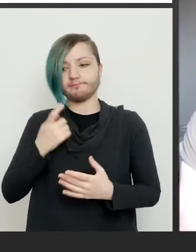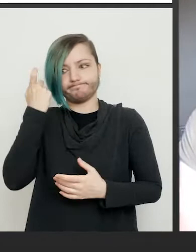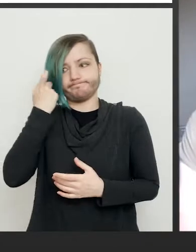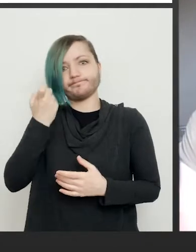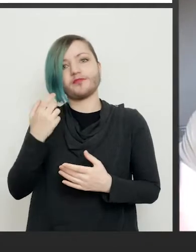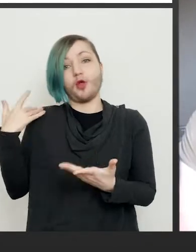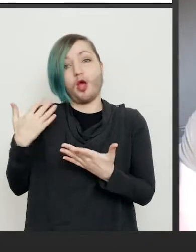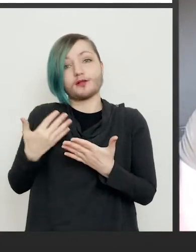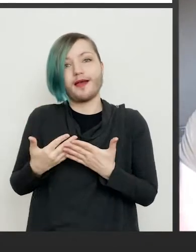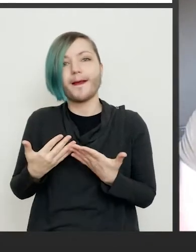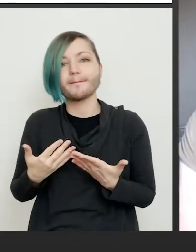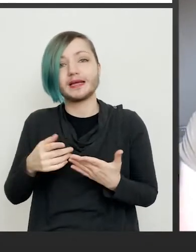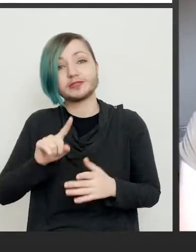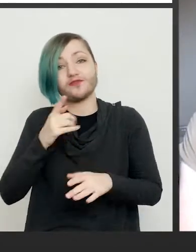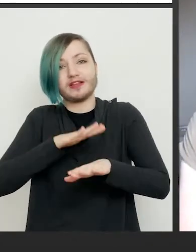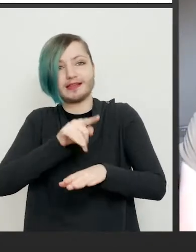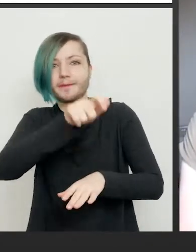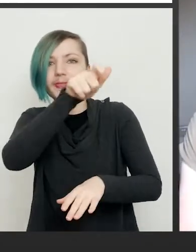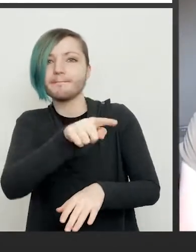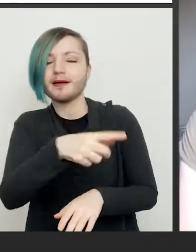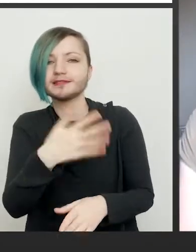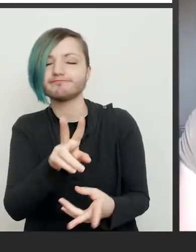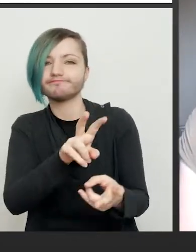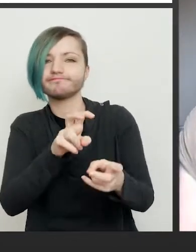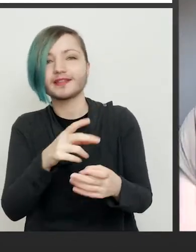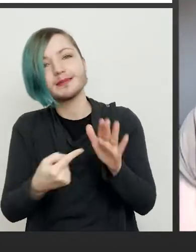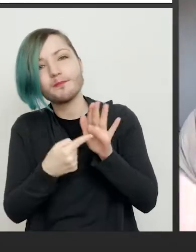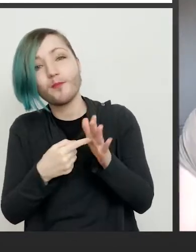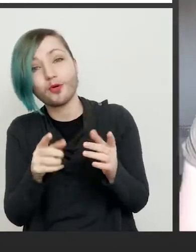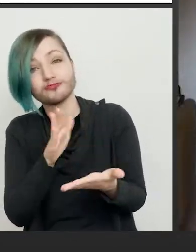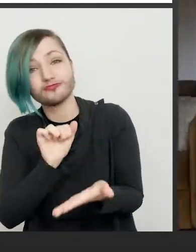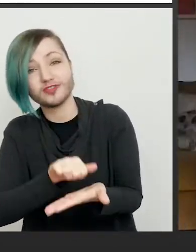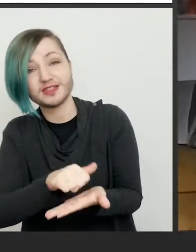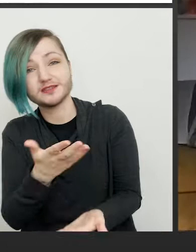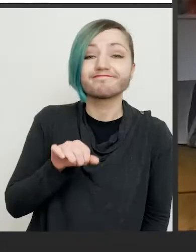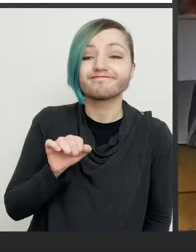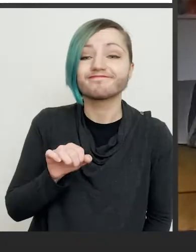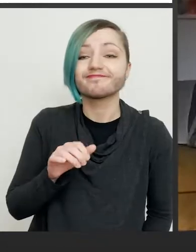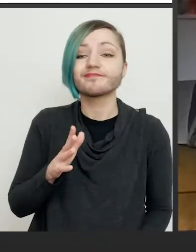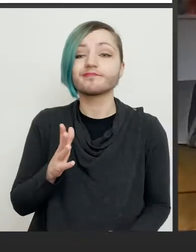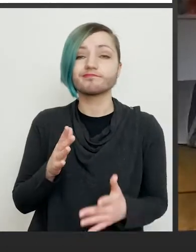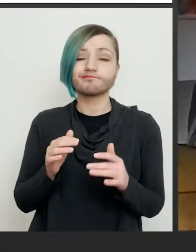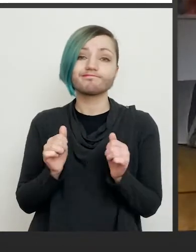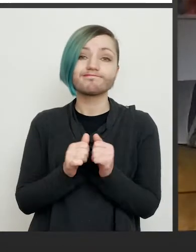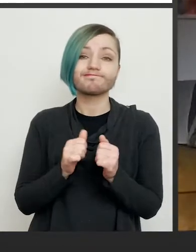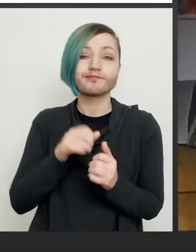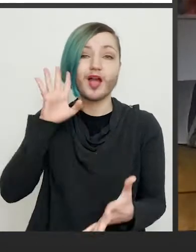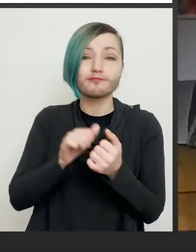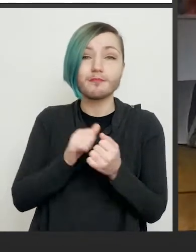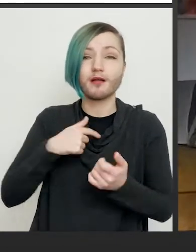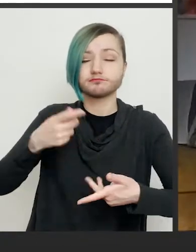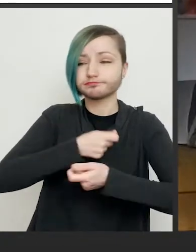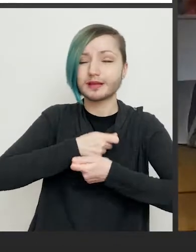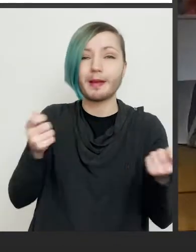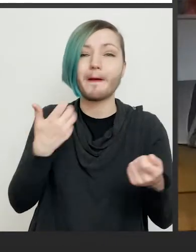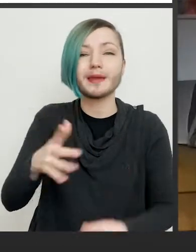time. Yeah. And I think that's really important as well, right? Yeah, I definitely think so, because I remember when I came out, you know, I'd been thinking about